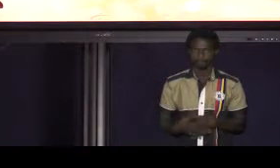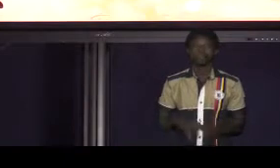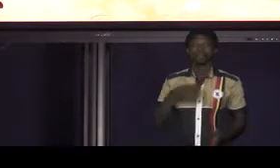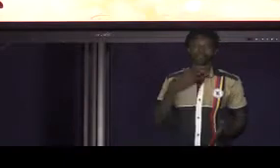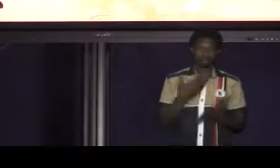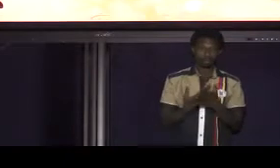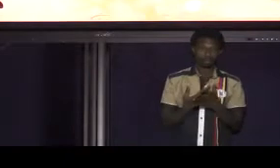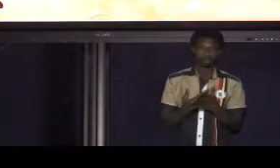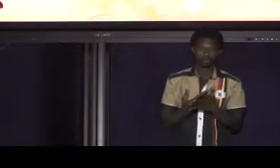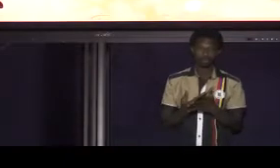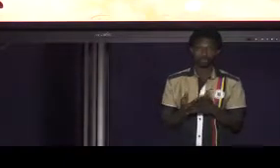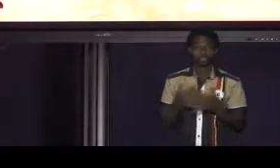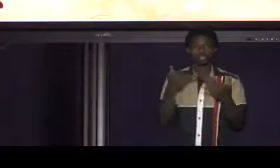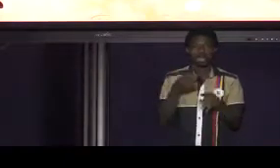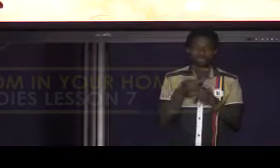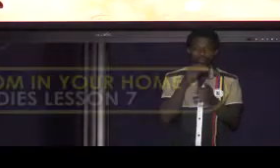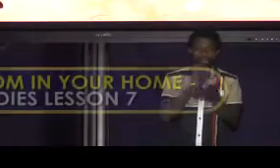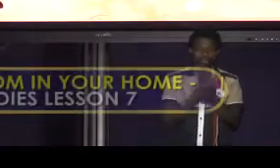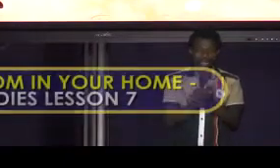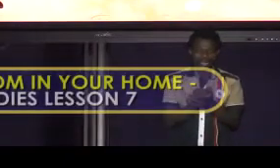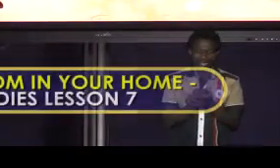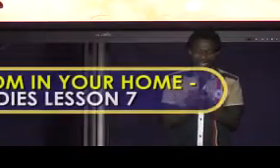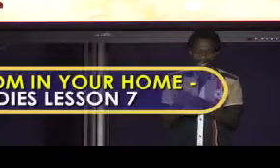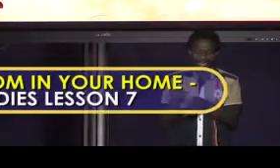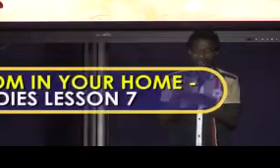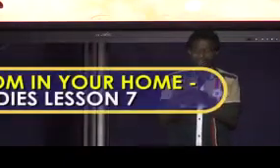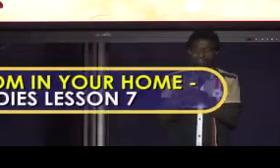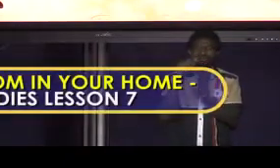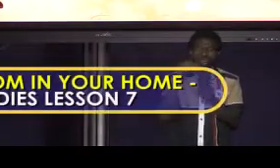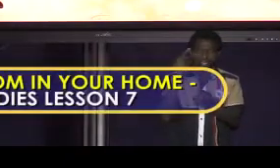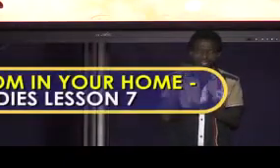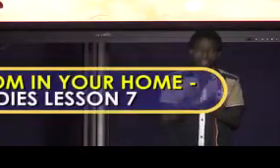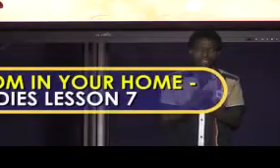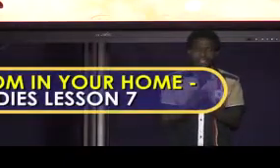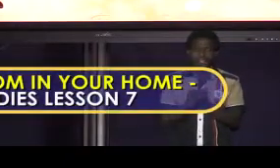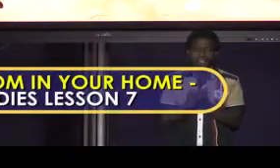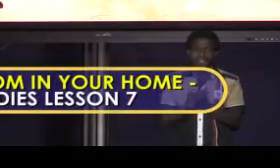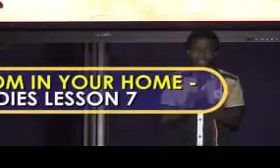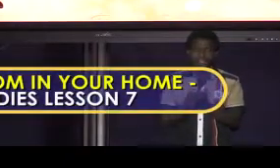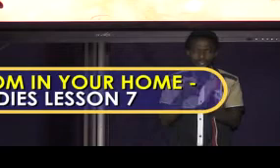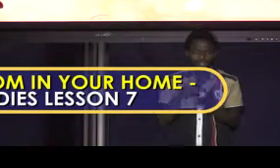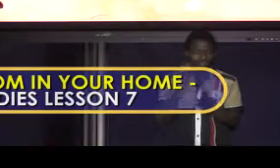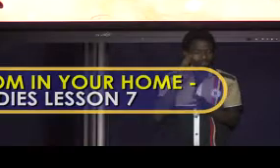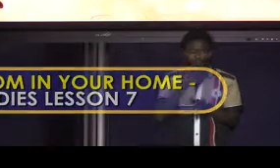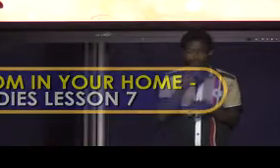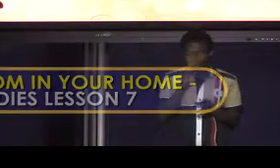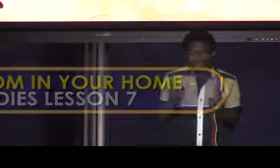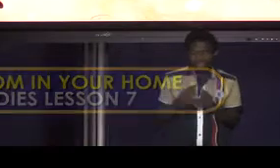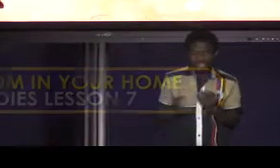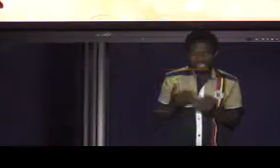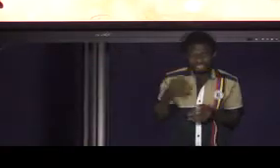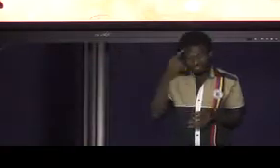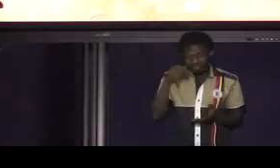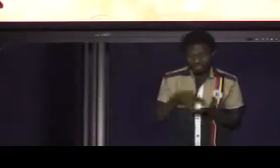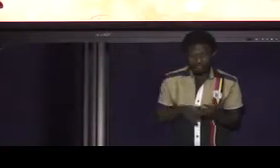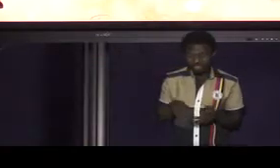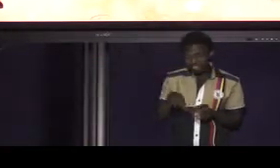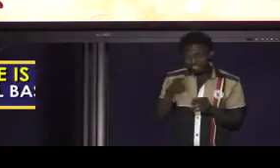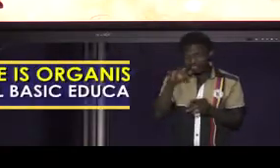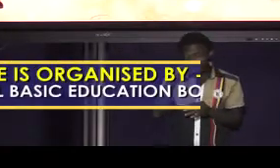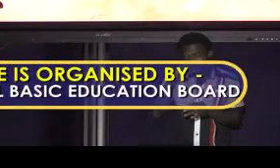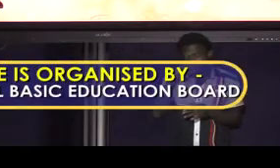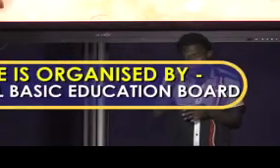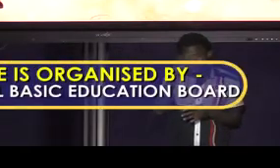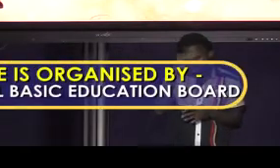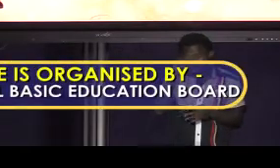Good. Now from that video, you can see that it will not be very easy for this small boy to lift